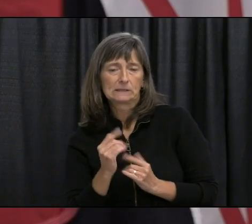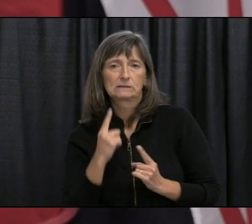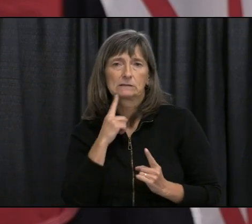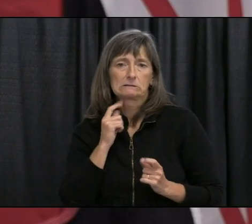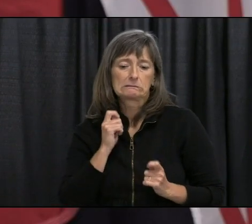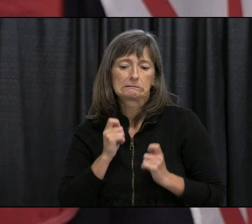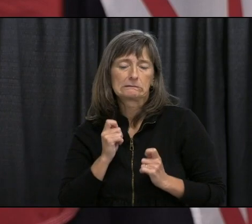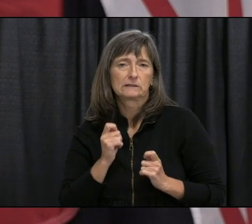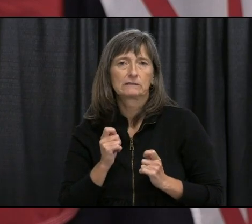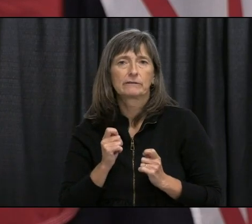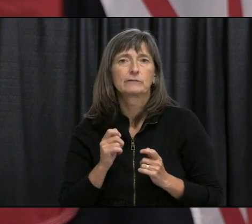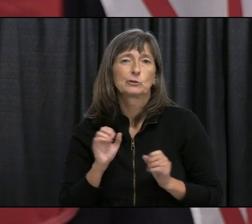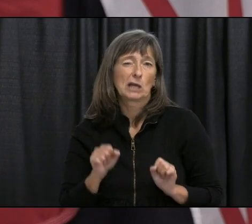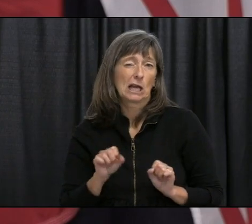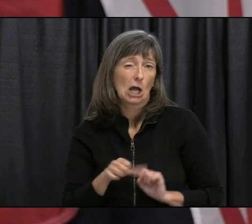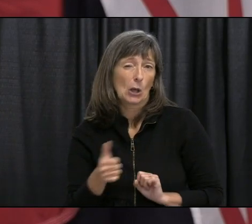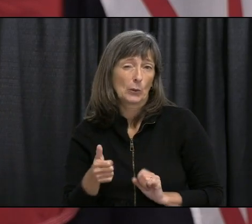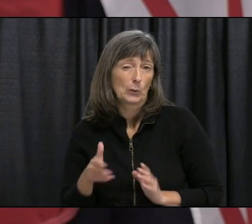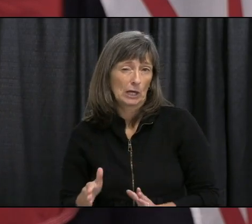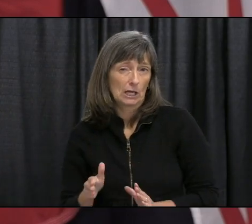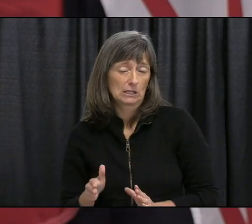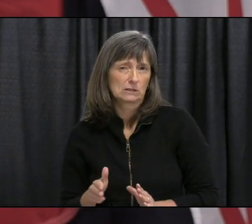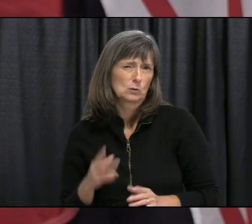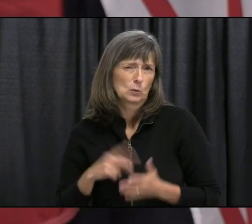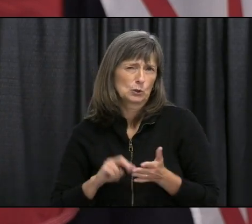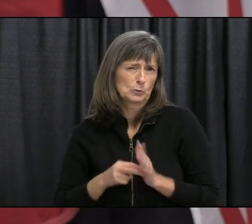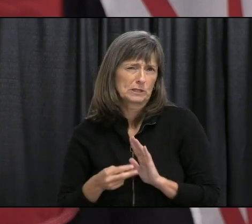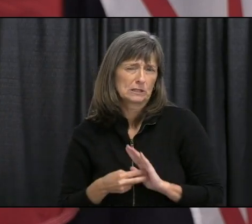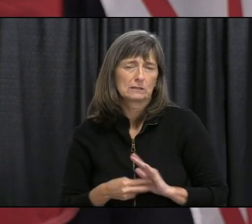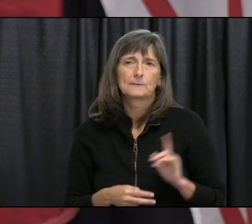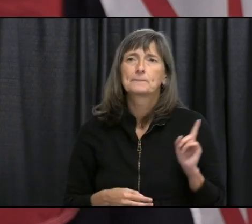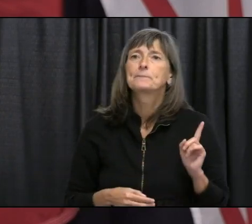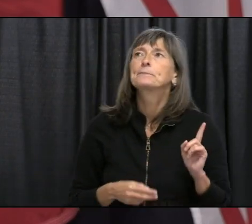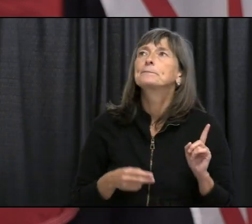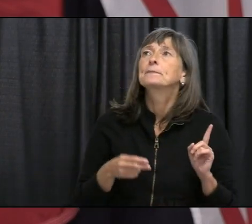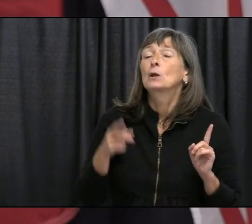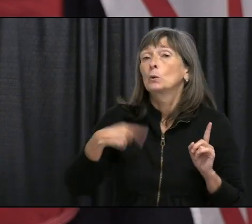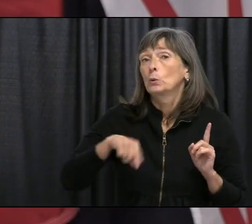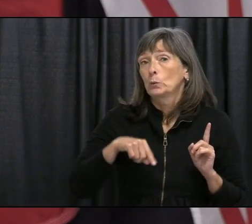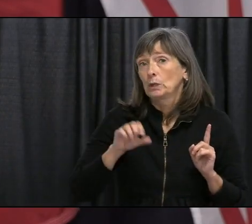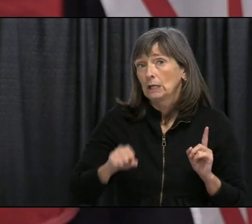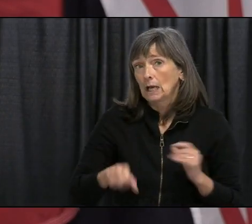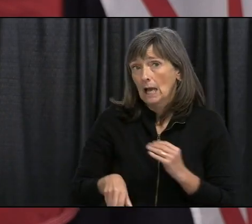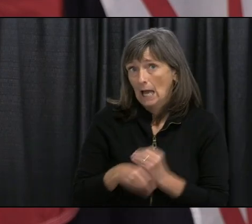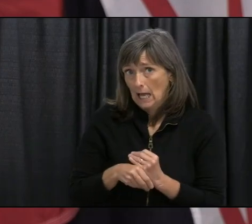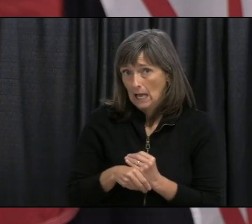of view of adding, we